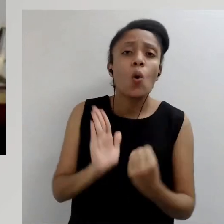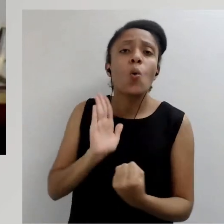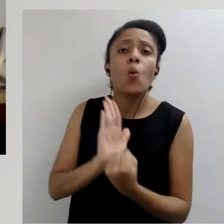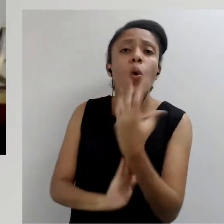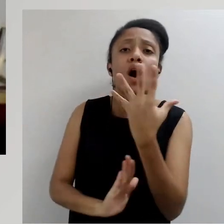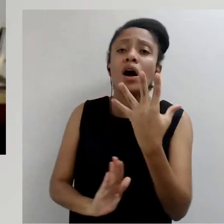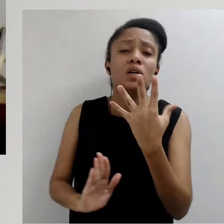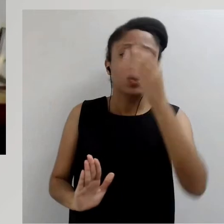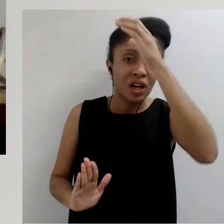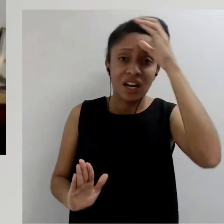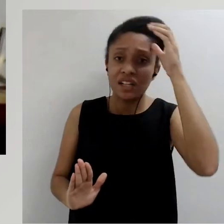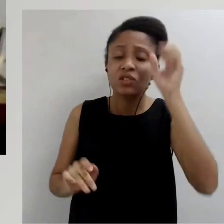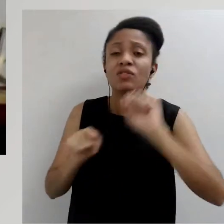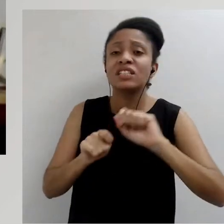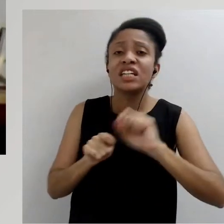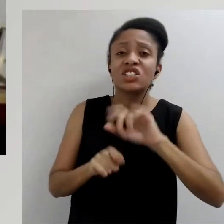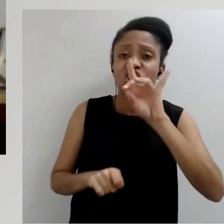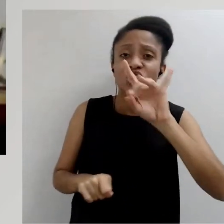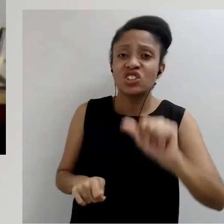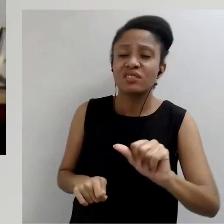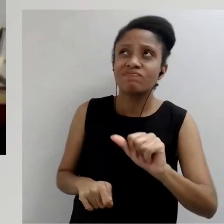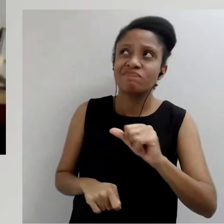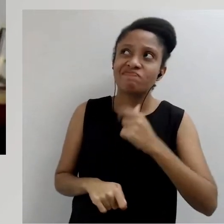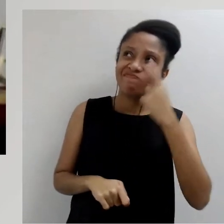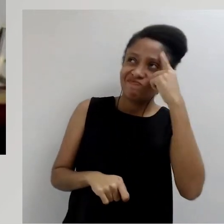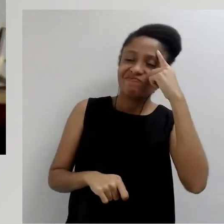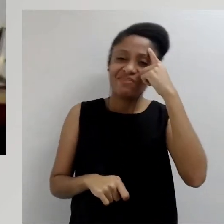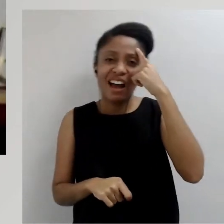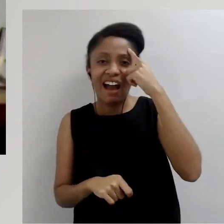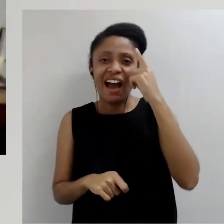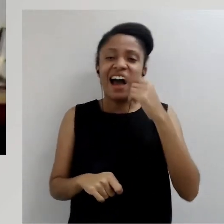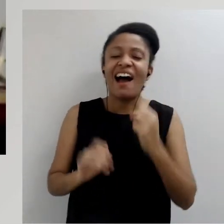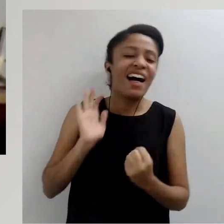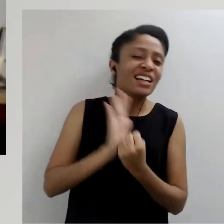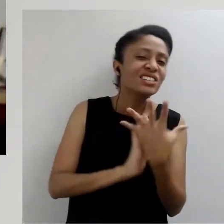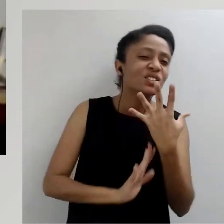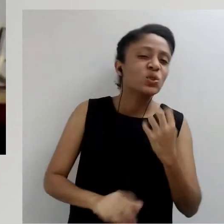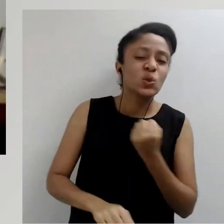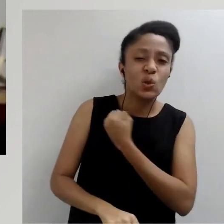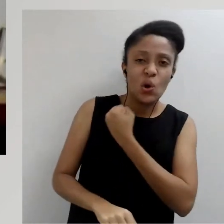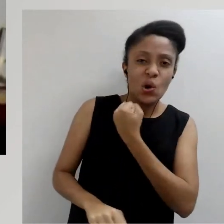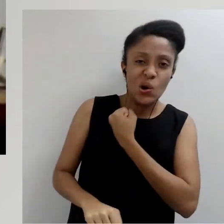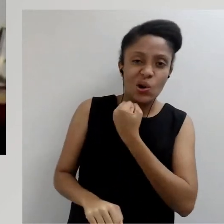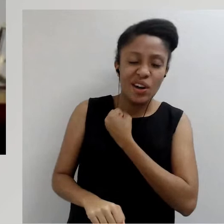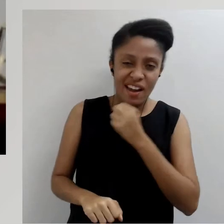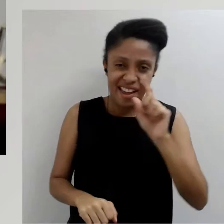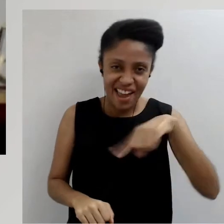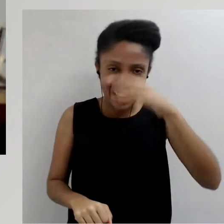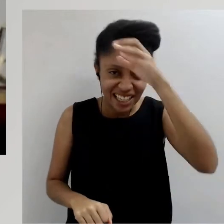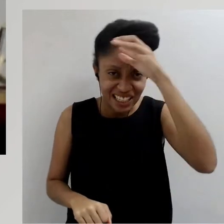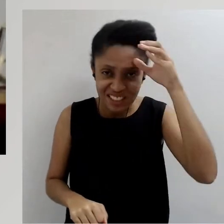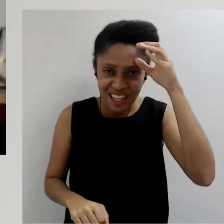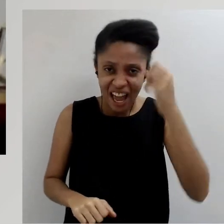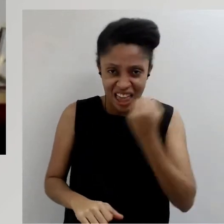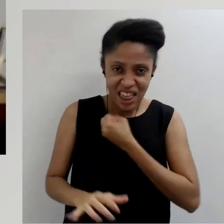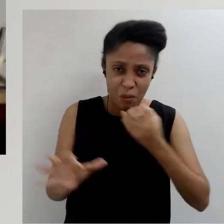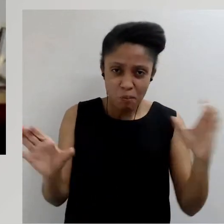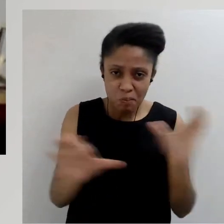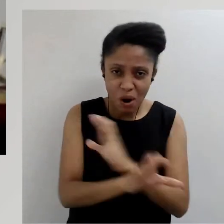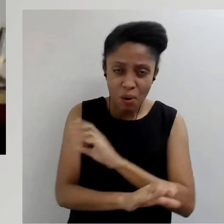many clients do you have in a day, you would think, I think I have this number. But do you think